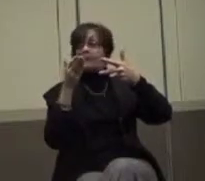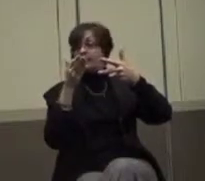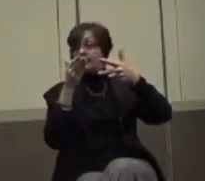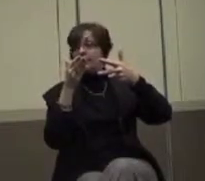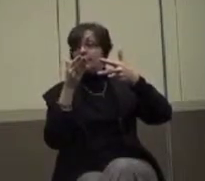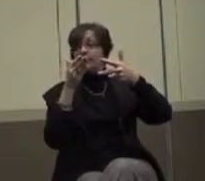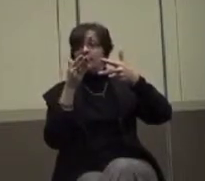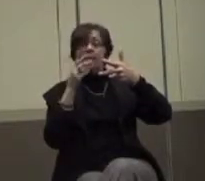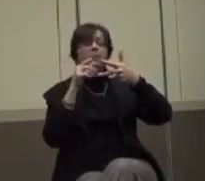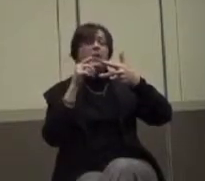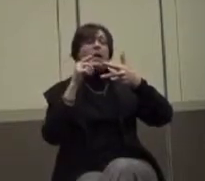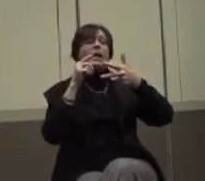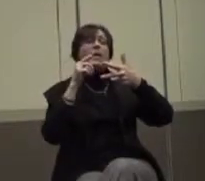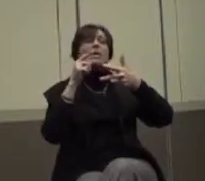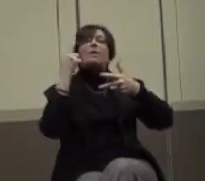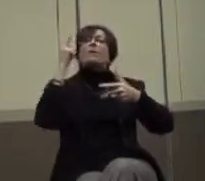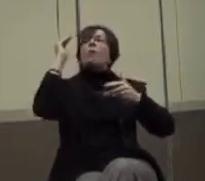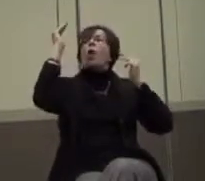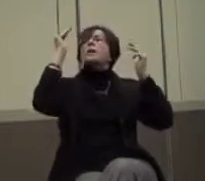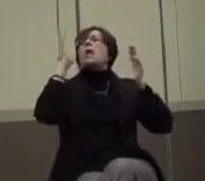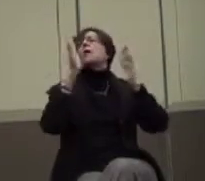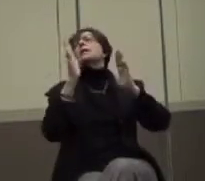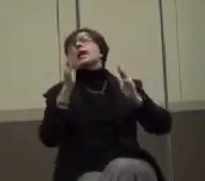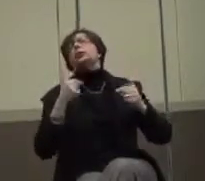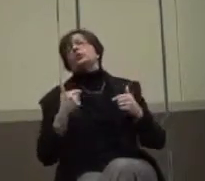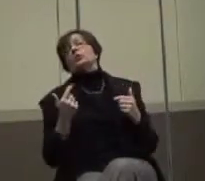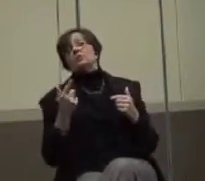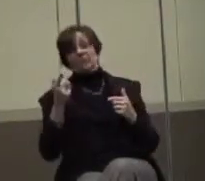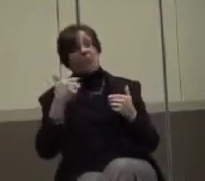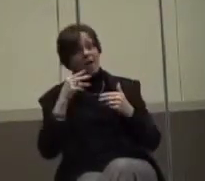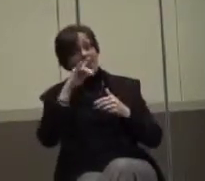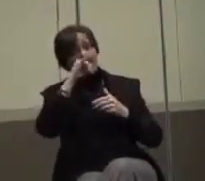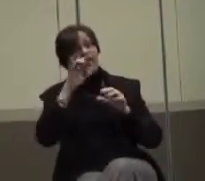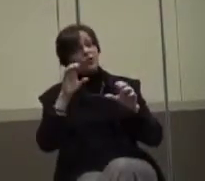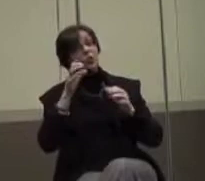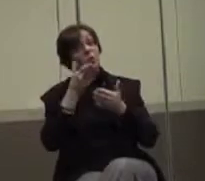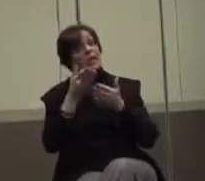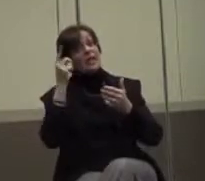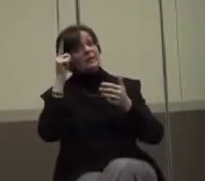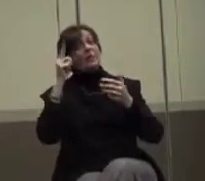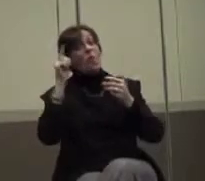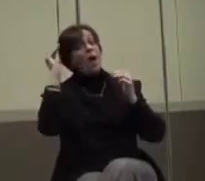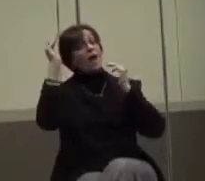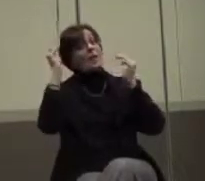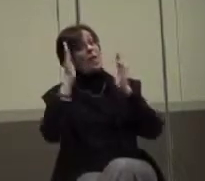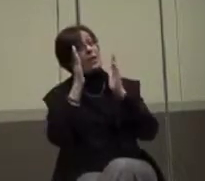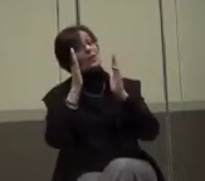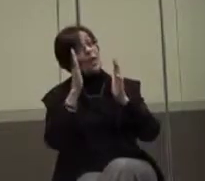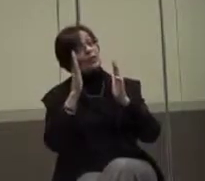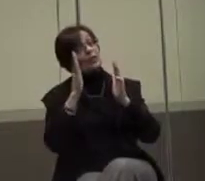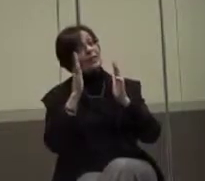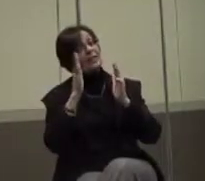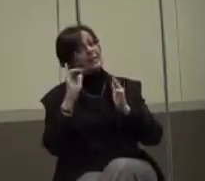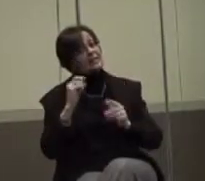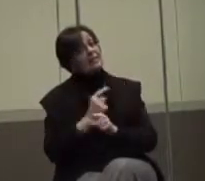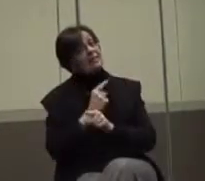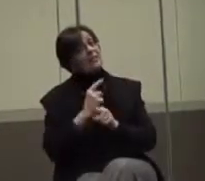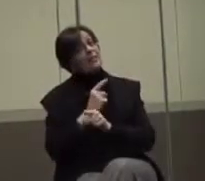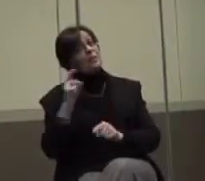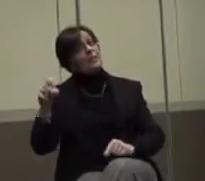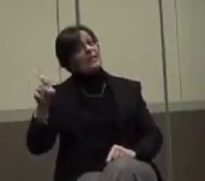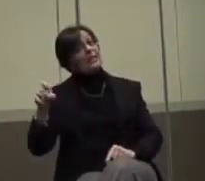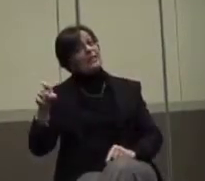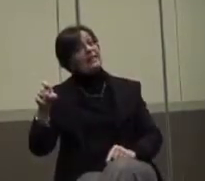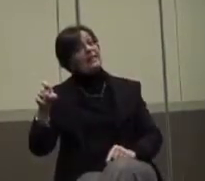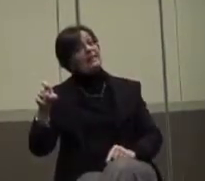let's say for adult attention. Do you ever have kids that do things for adult attention? Right? Is that a legitimate need?